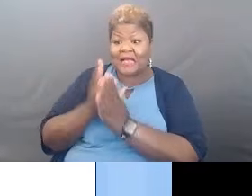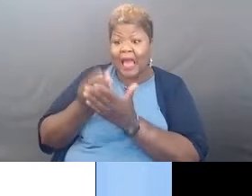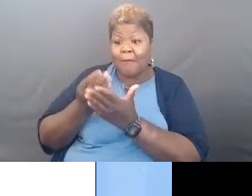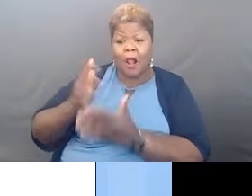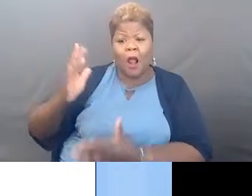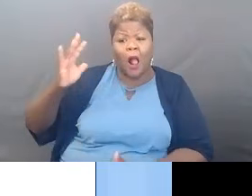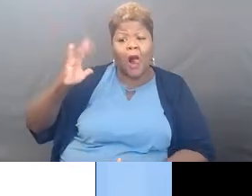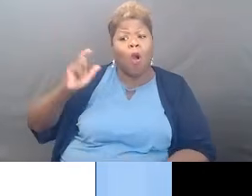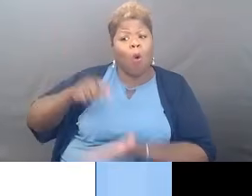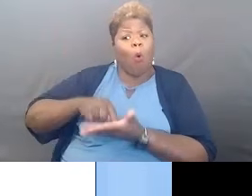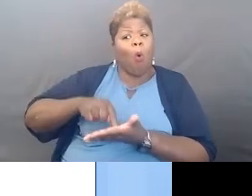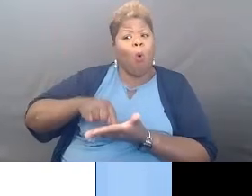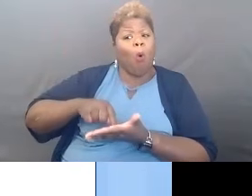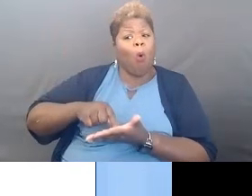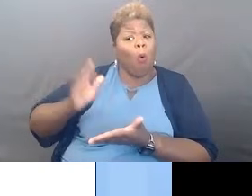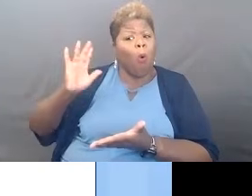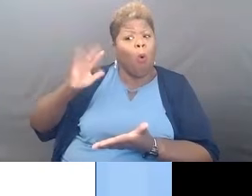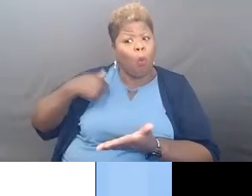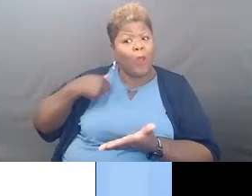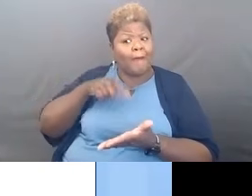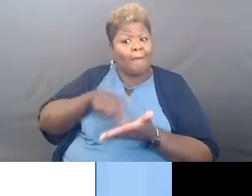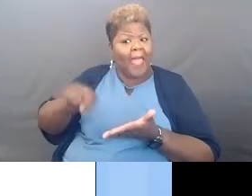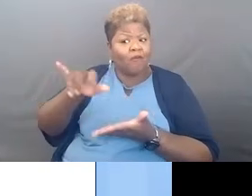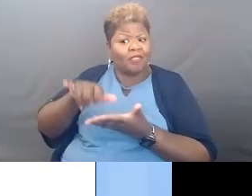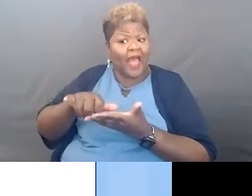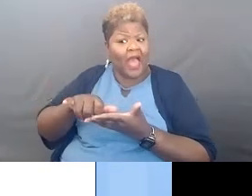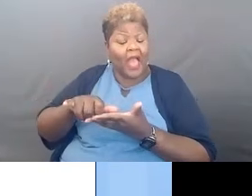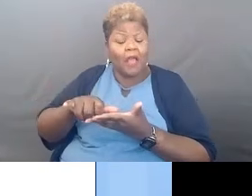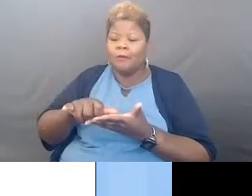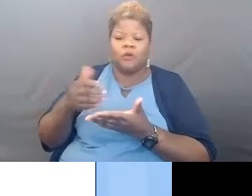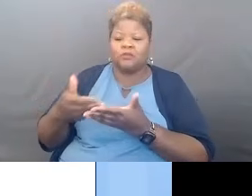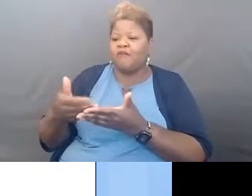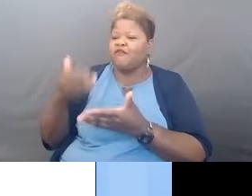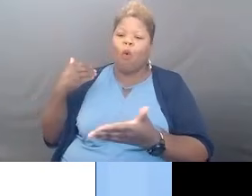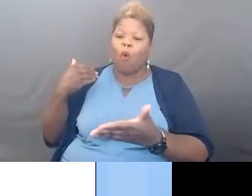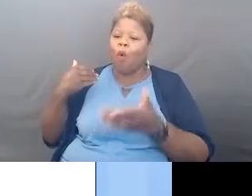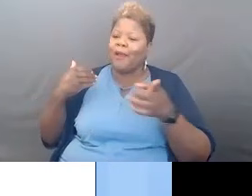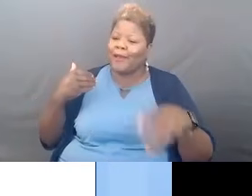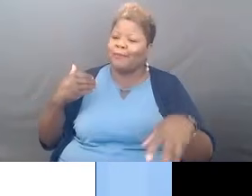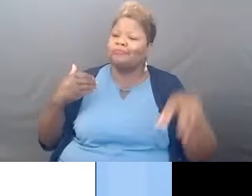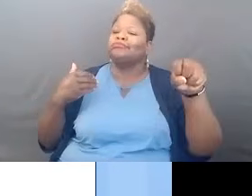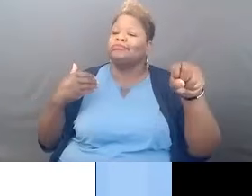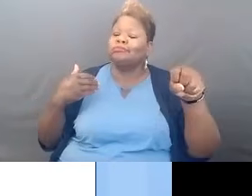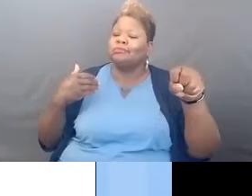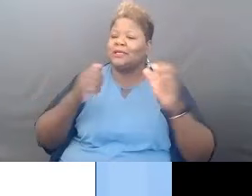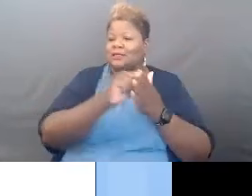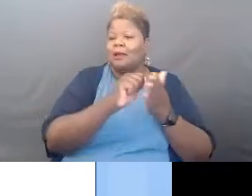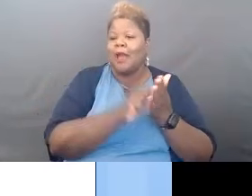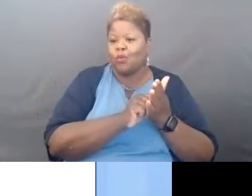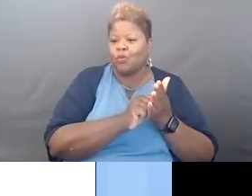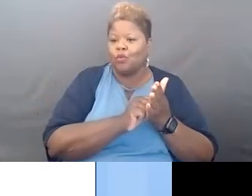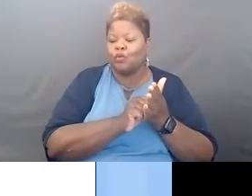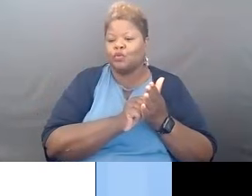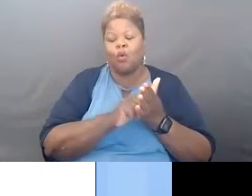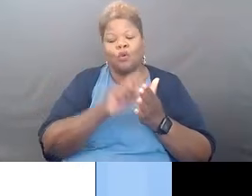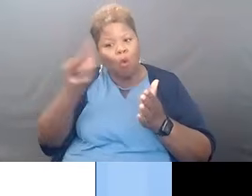back from that surgery that we paid for, because that was prior to that individual having an ABLE account. So Medicaid payback